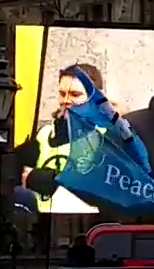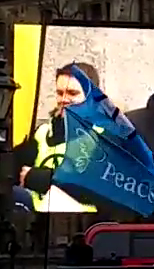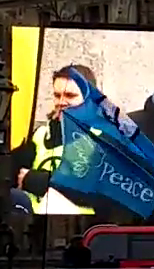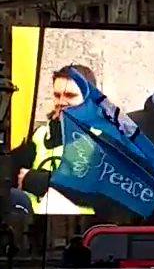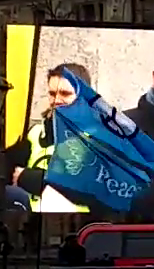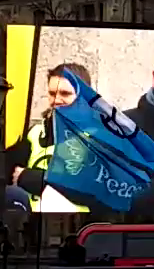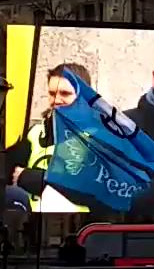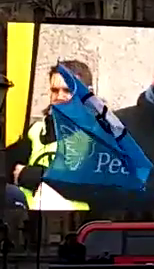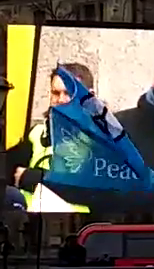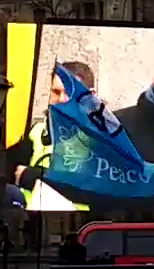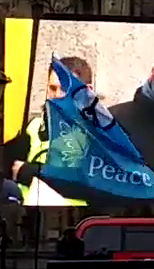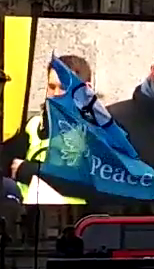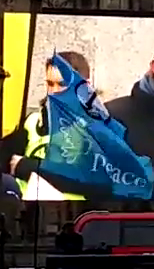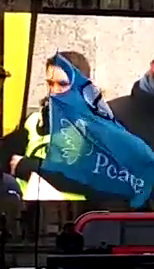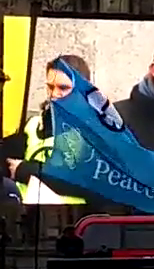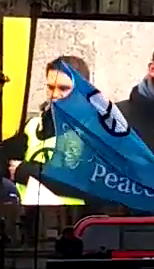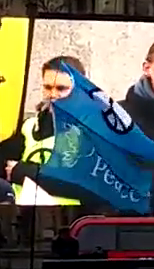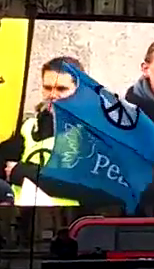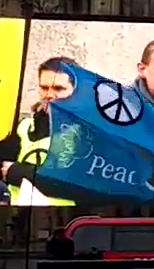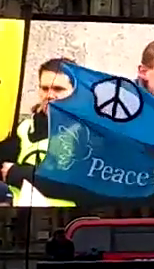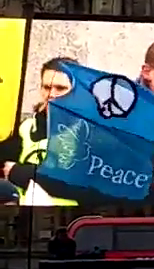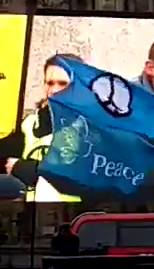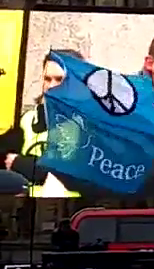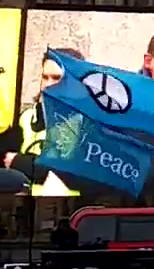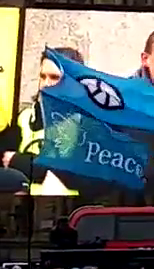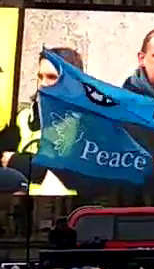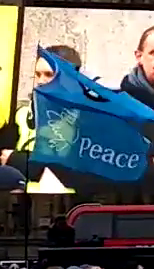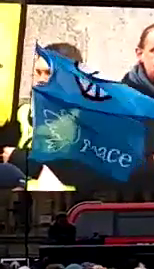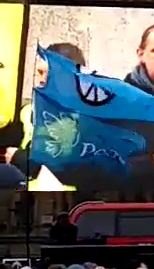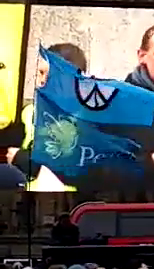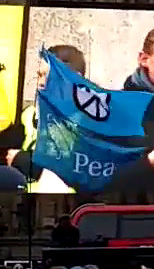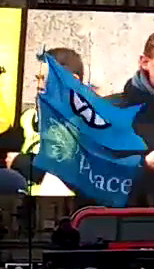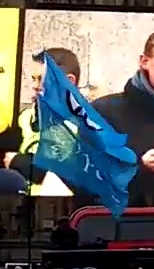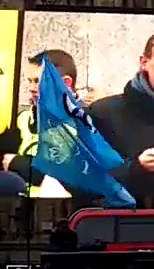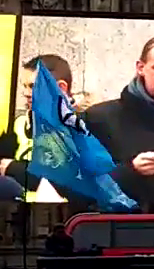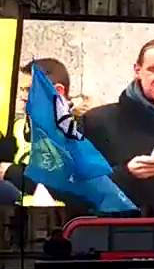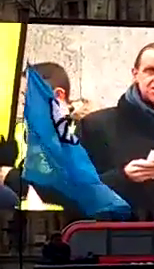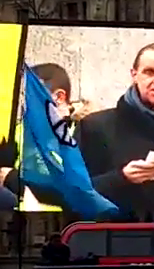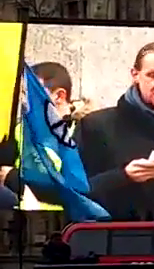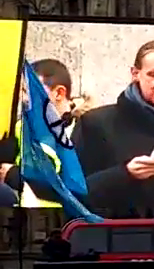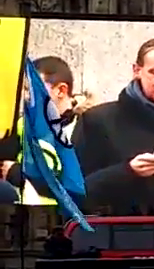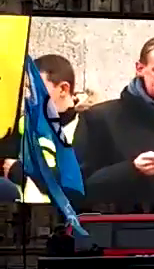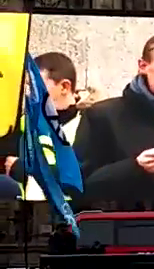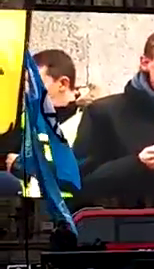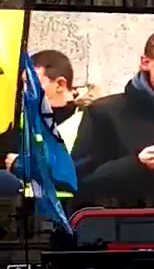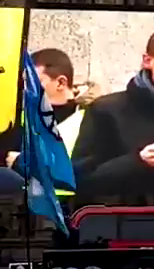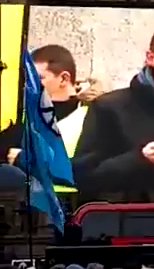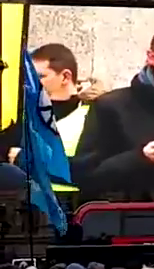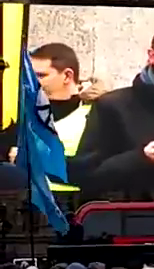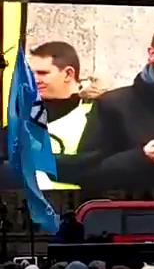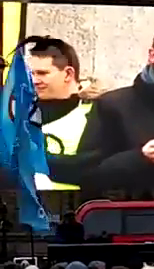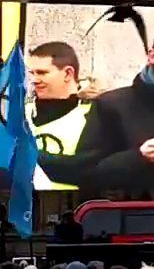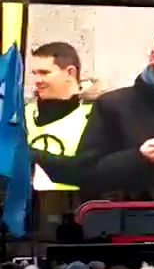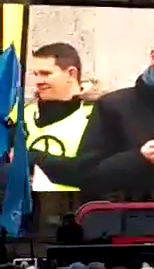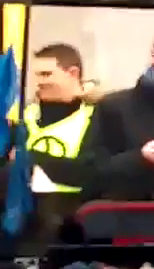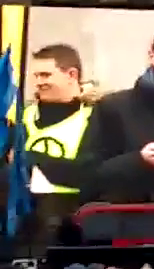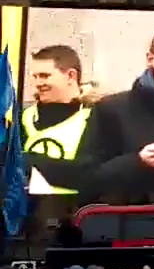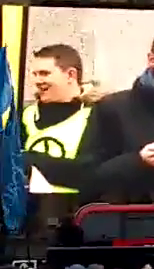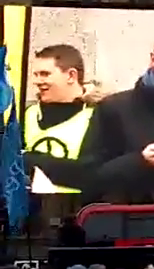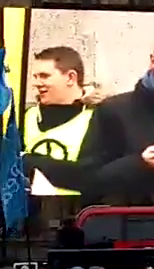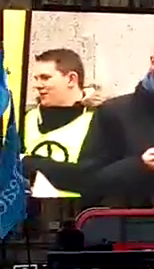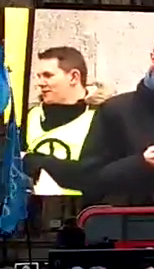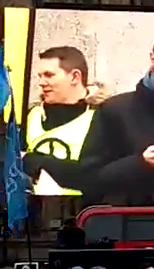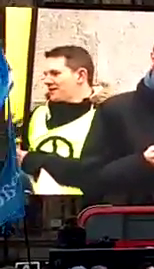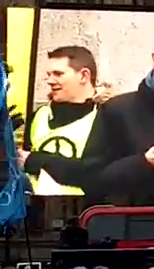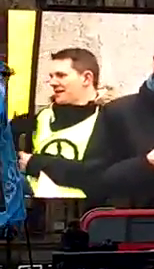Ensure that all states make good their commitments to negotiations on the universal, legally verifiable and